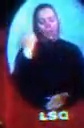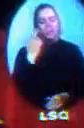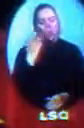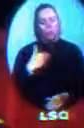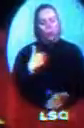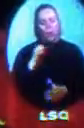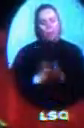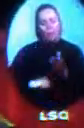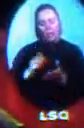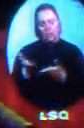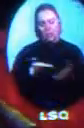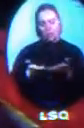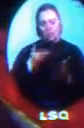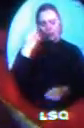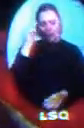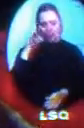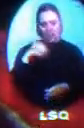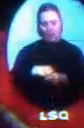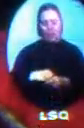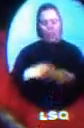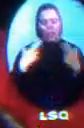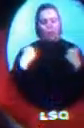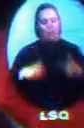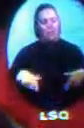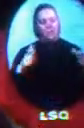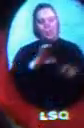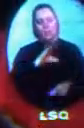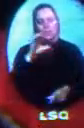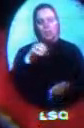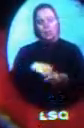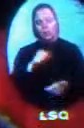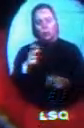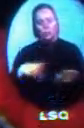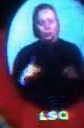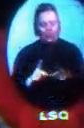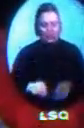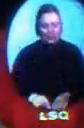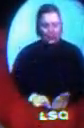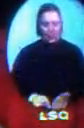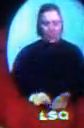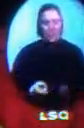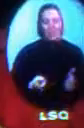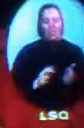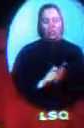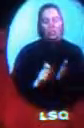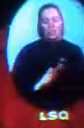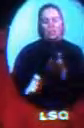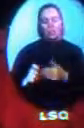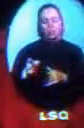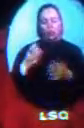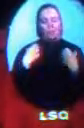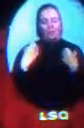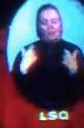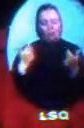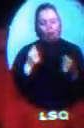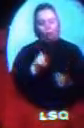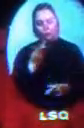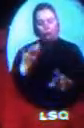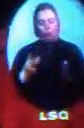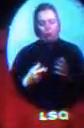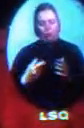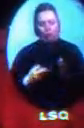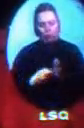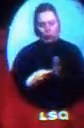Affairs Department officials to know why there are problems with services in French in Canadian embassies abroad.